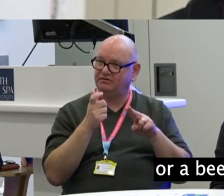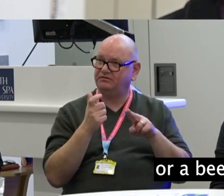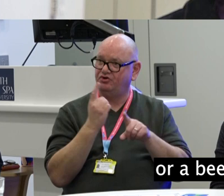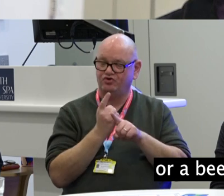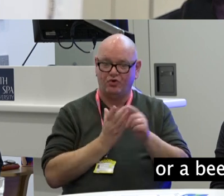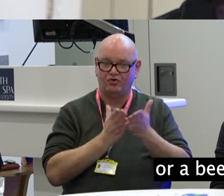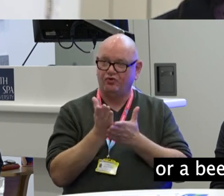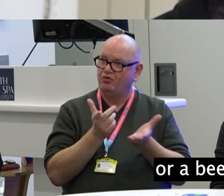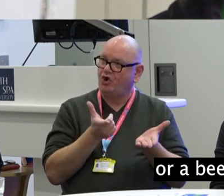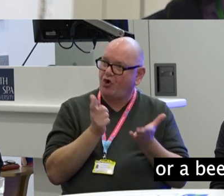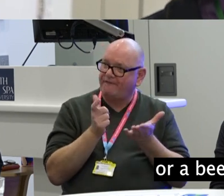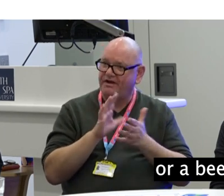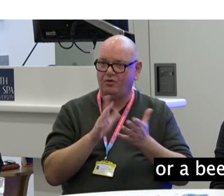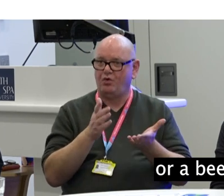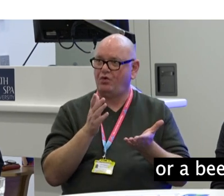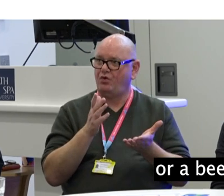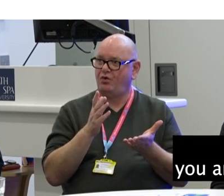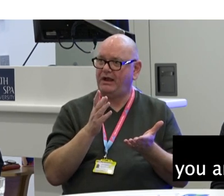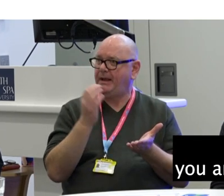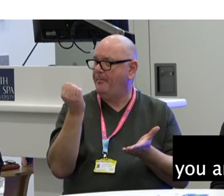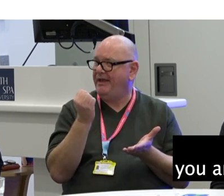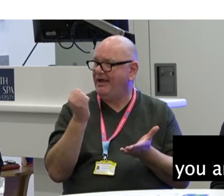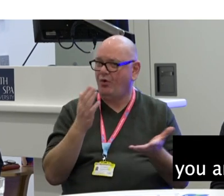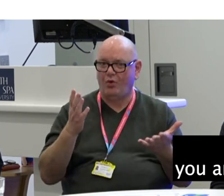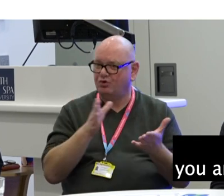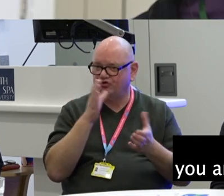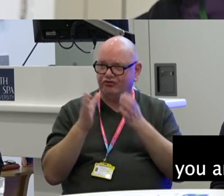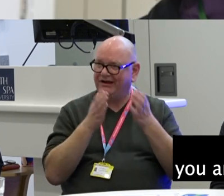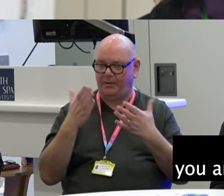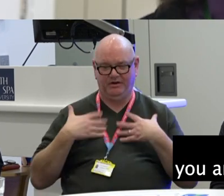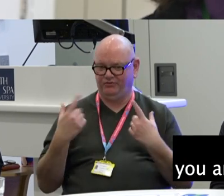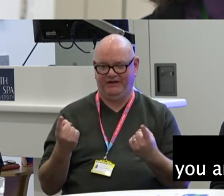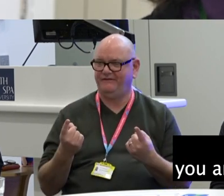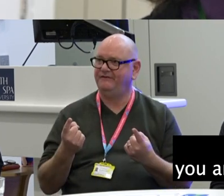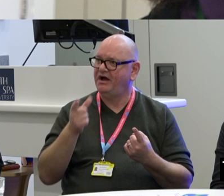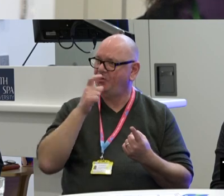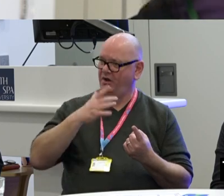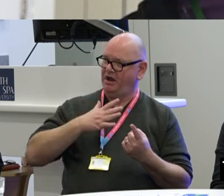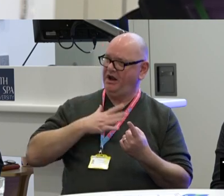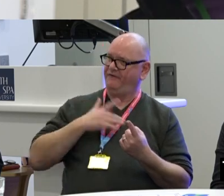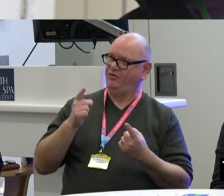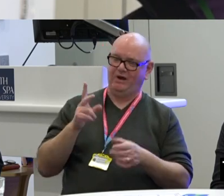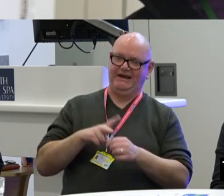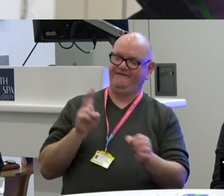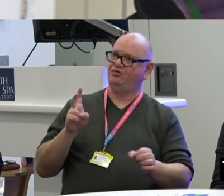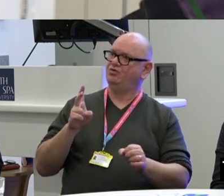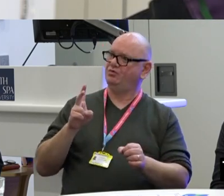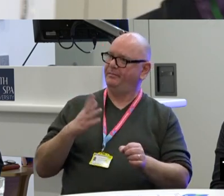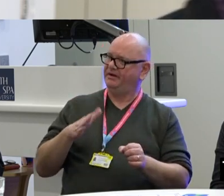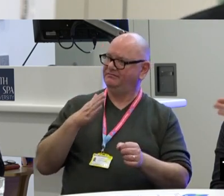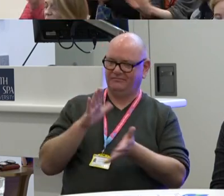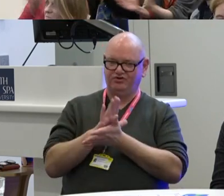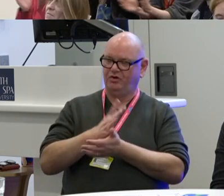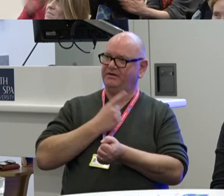or an alcohol-free beverage. I love you and leave you, and it's been a real pleasure. Thank you very much.